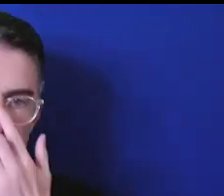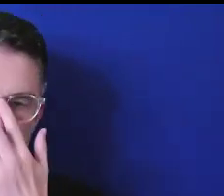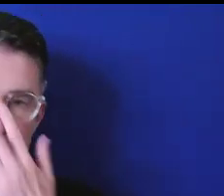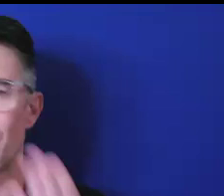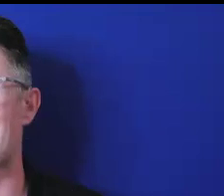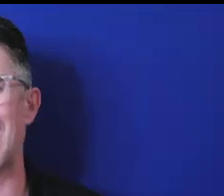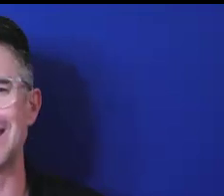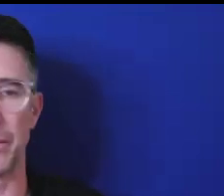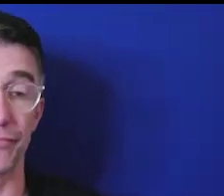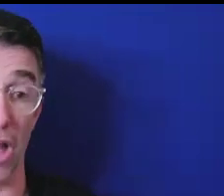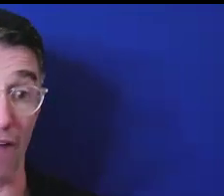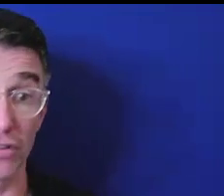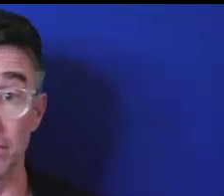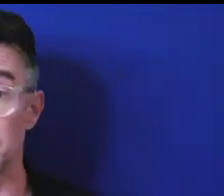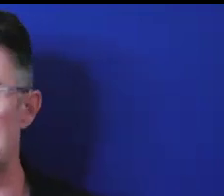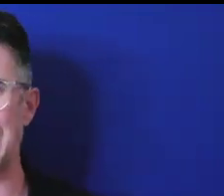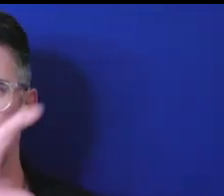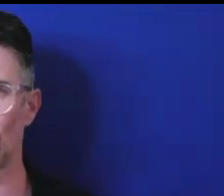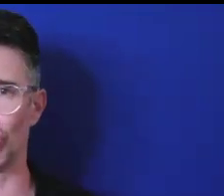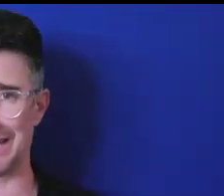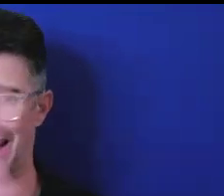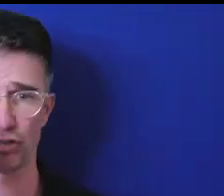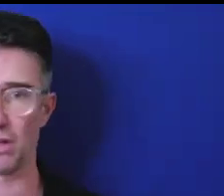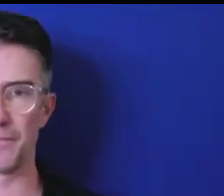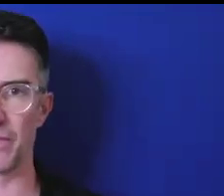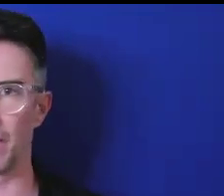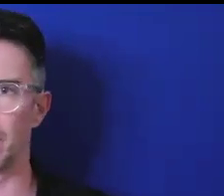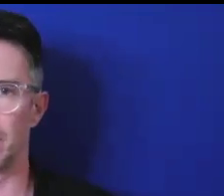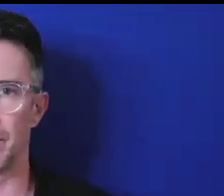the example we gave is in Haiti, so